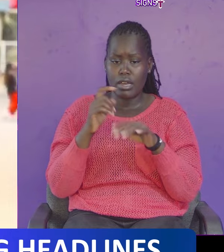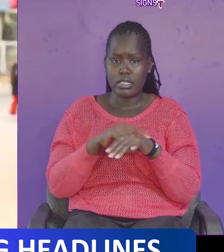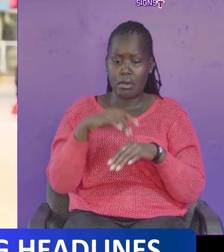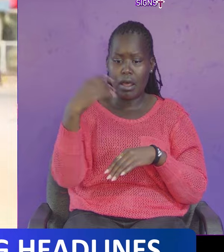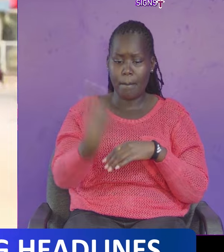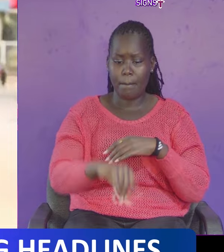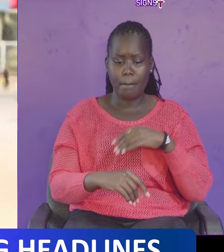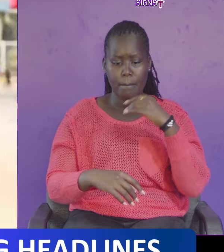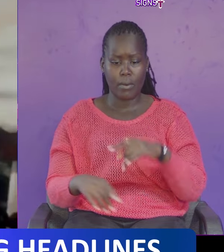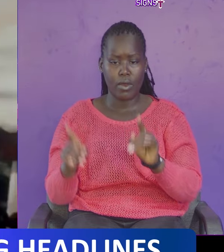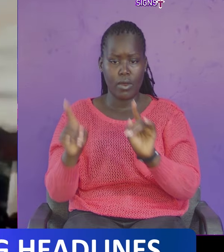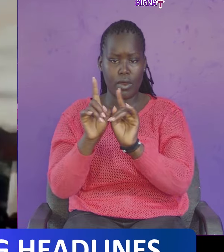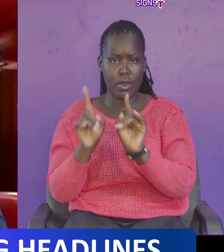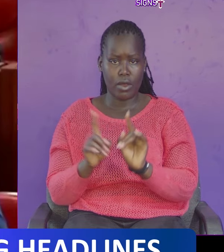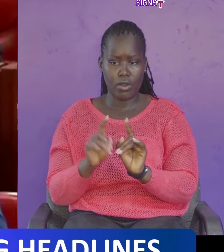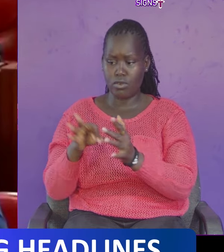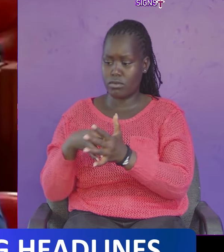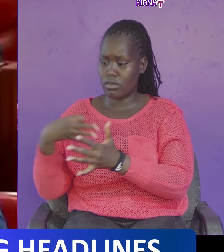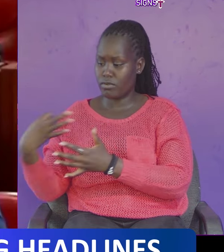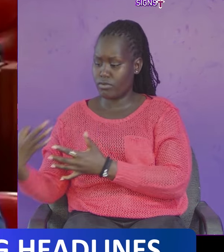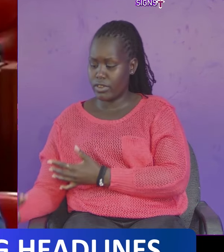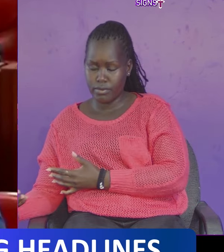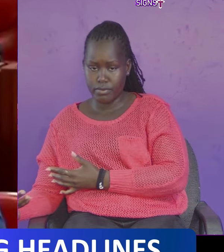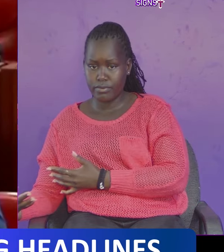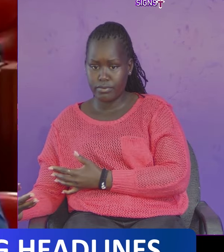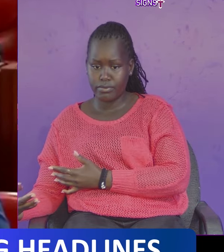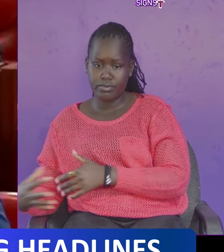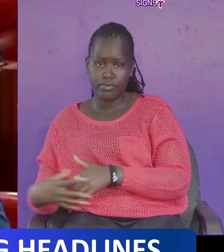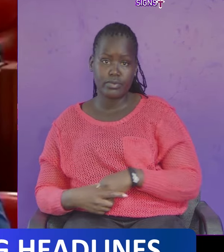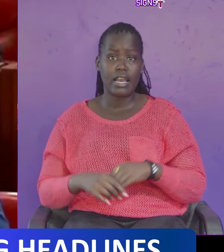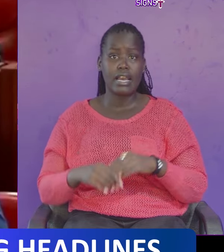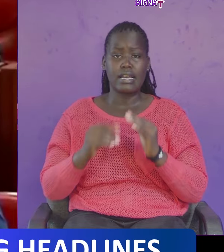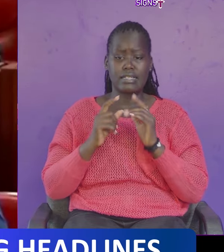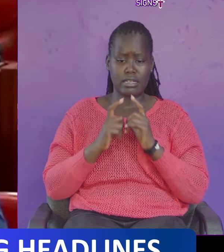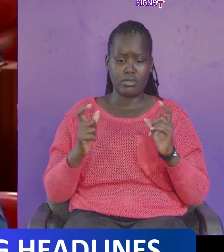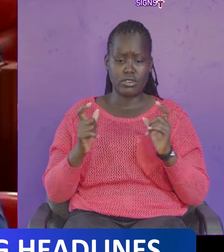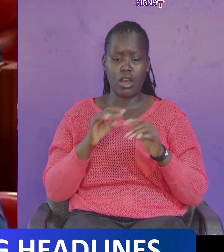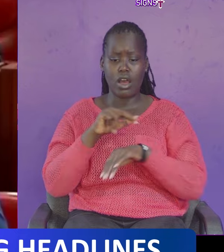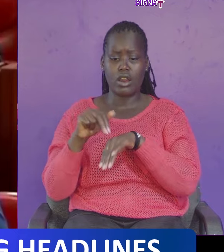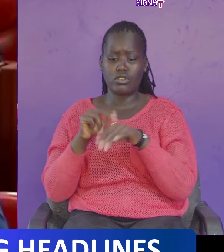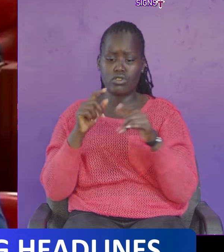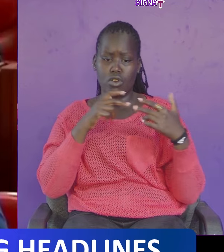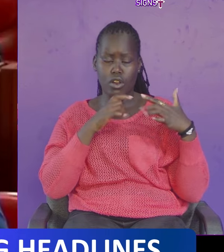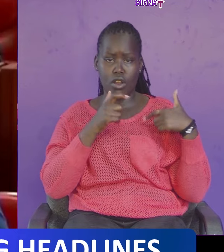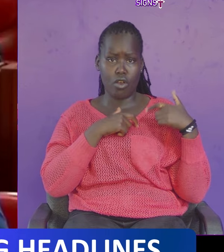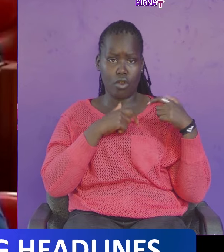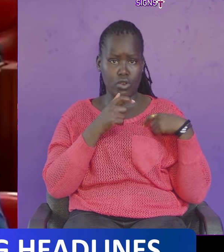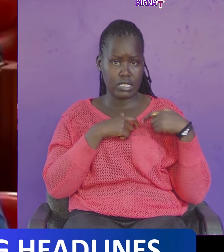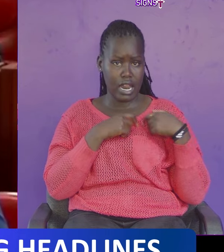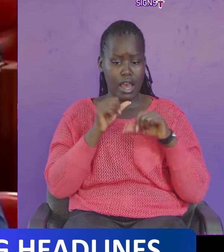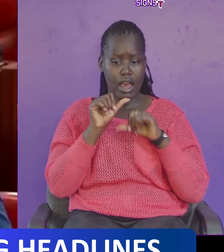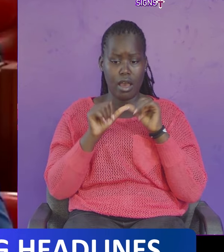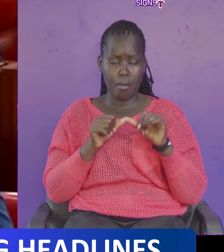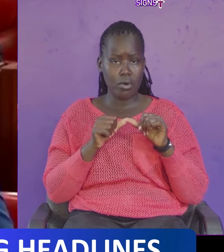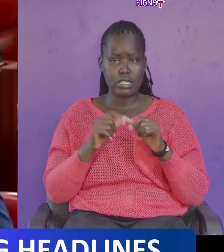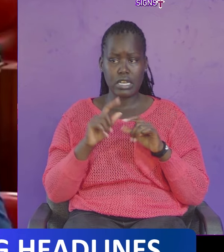akapata kuanguka chini. Is of grave national concern as it touches on the safety and protection of Kenyans working and